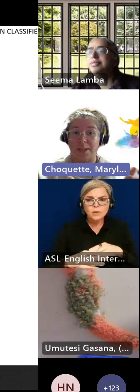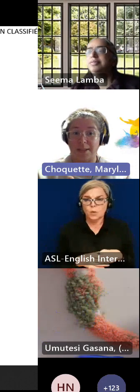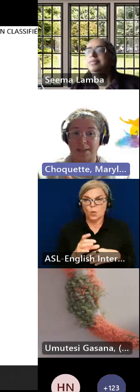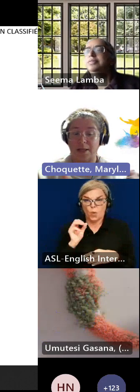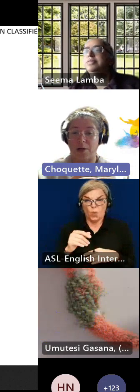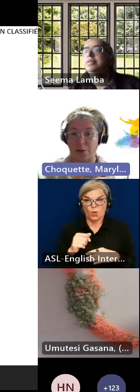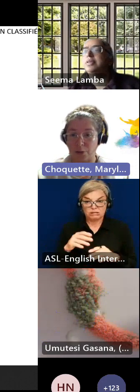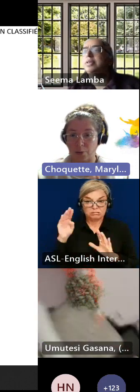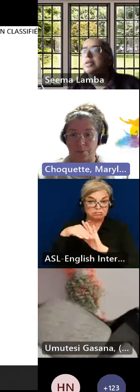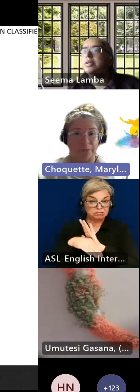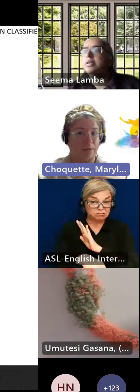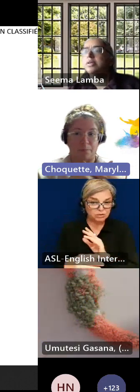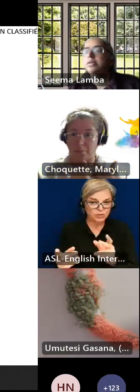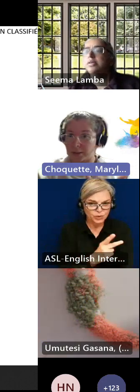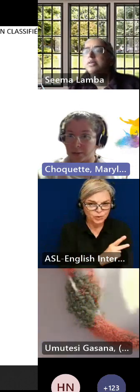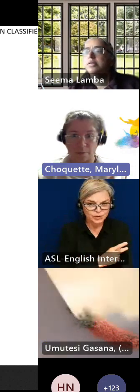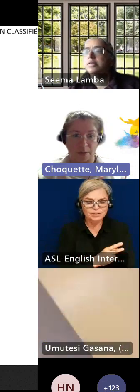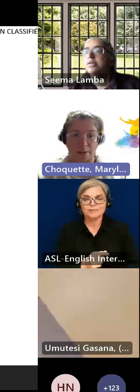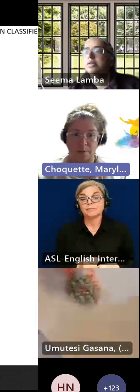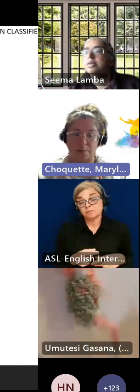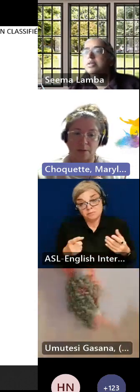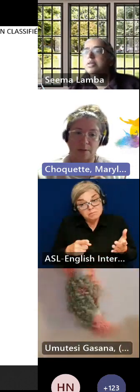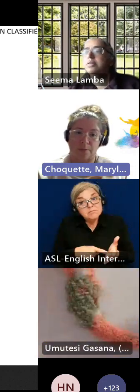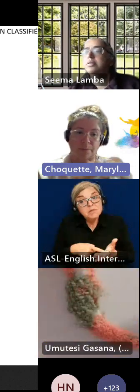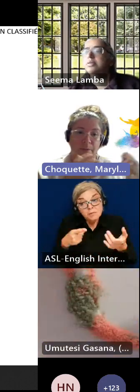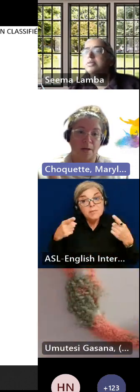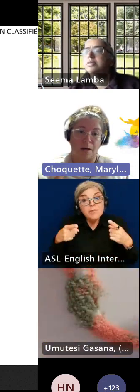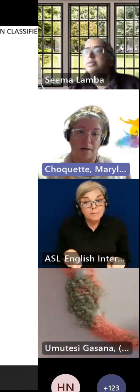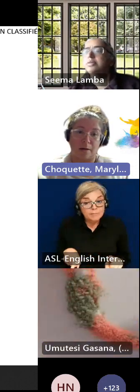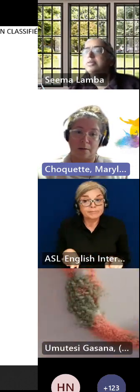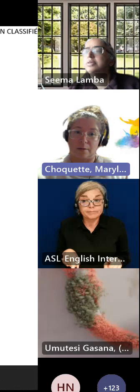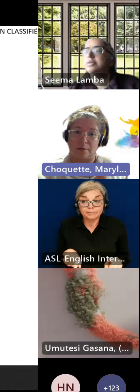which happens also based on very specific